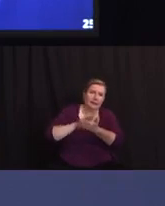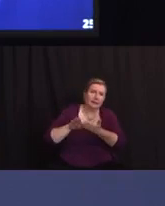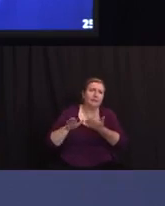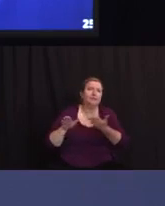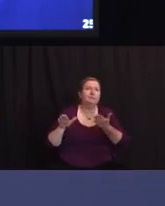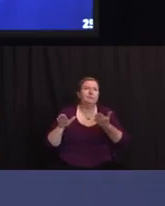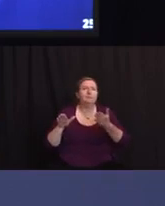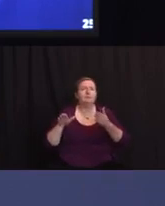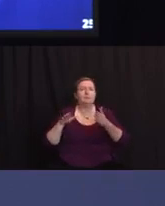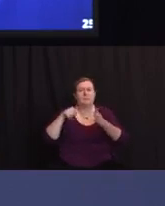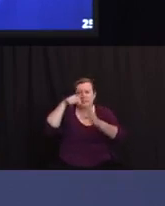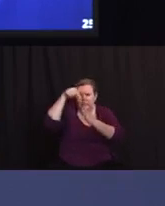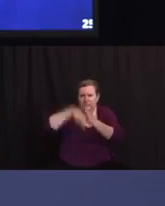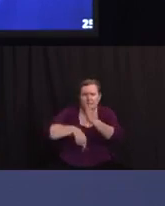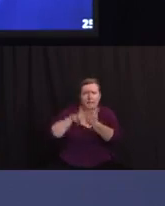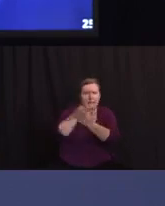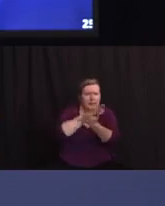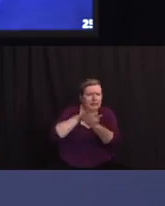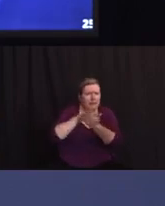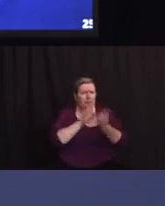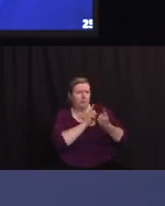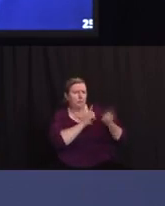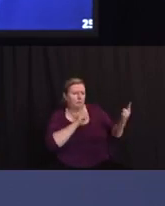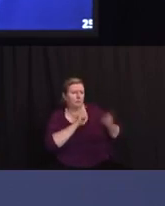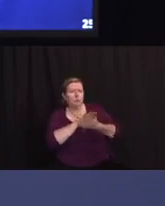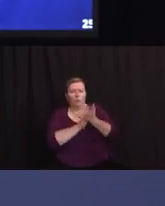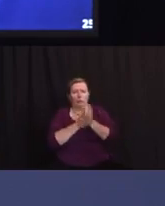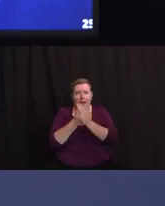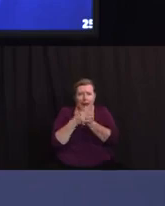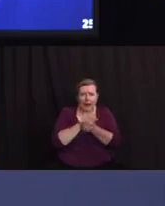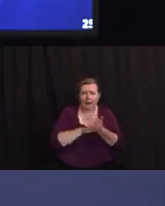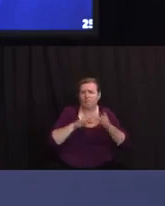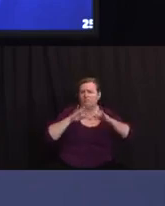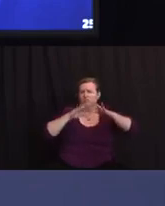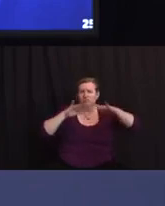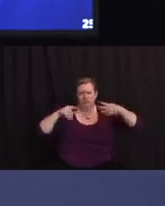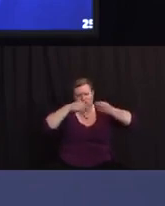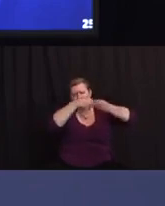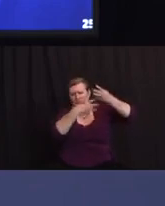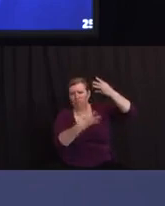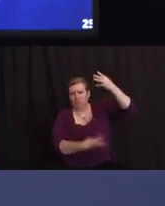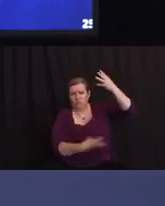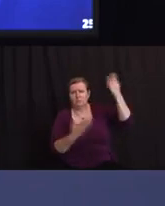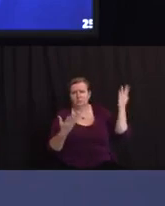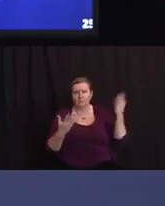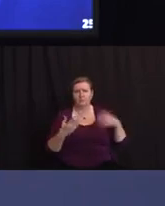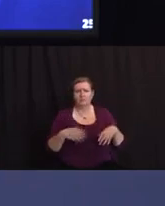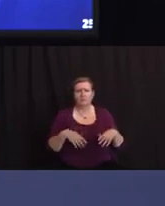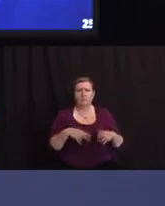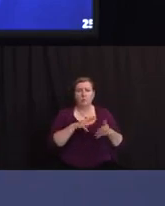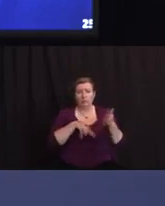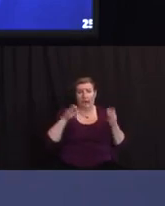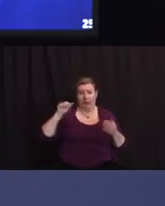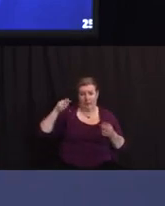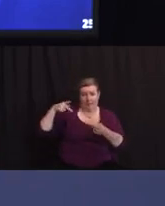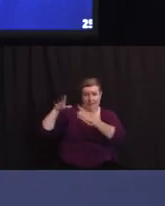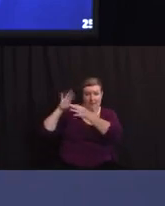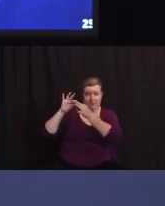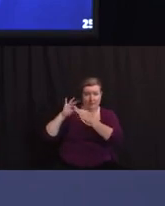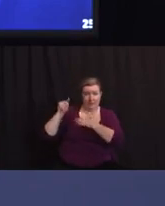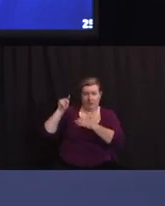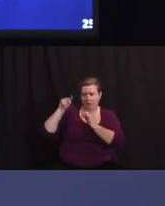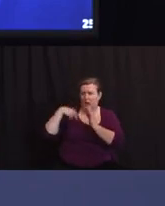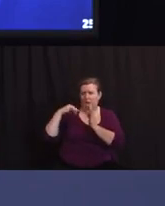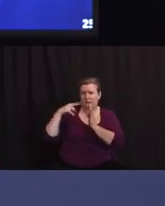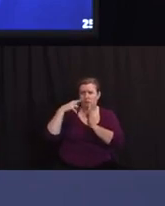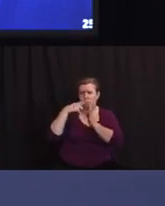distancing, hygiene practices. And I quickly read the Academy's statement. As the governor said,